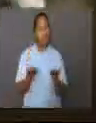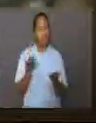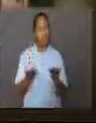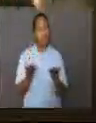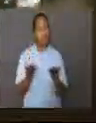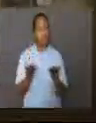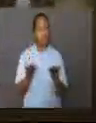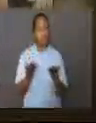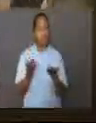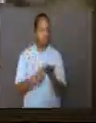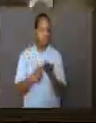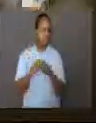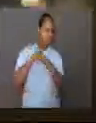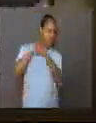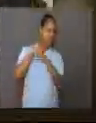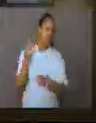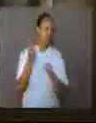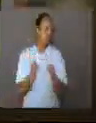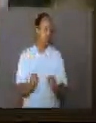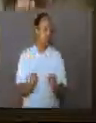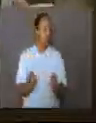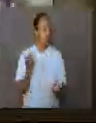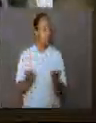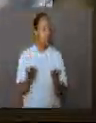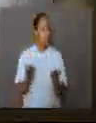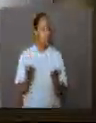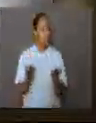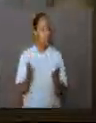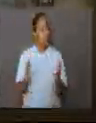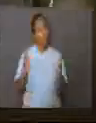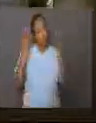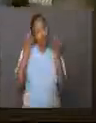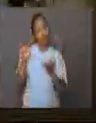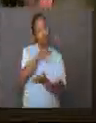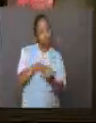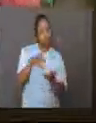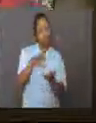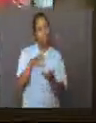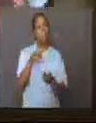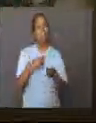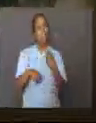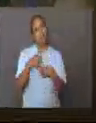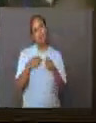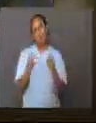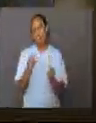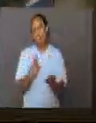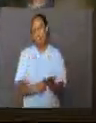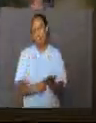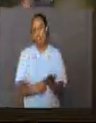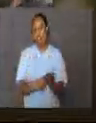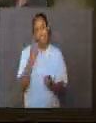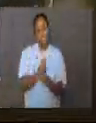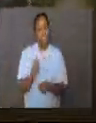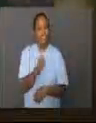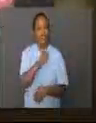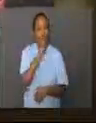to resist. They might even resort to violence in an attempt to correct the